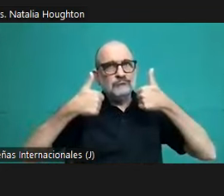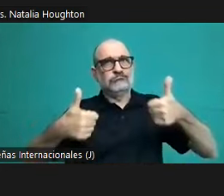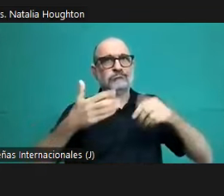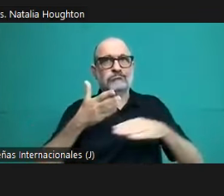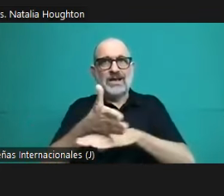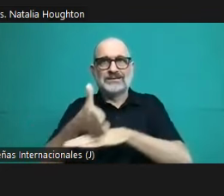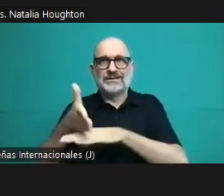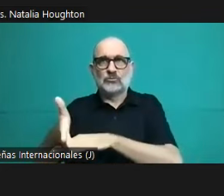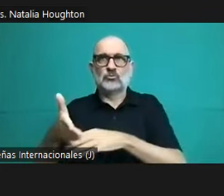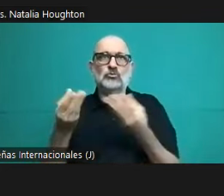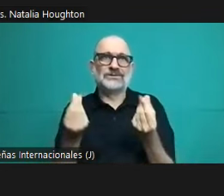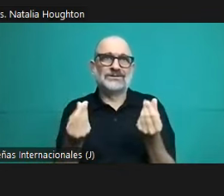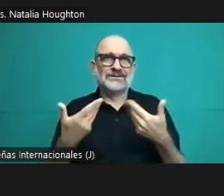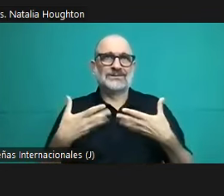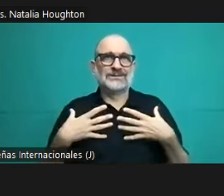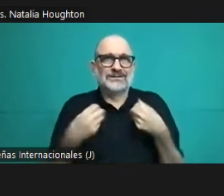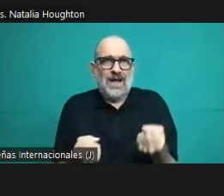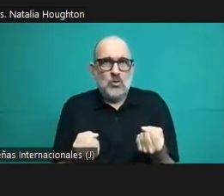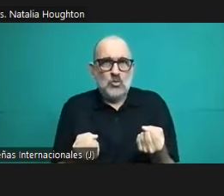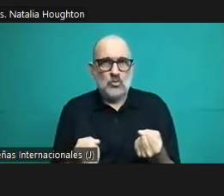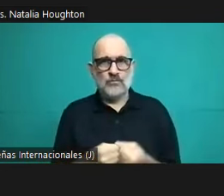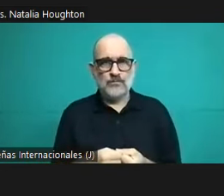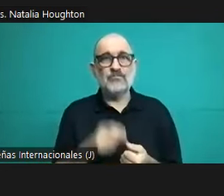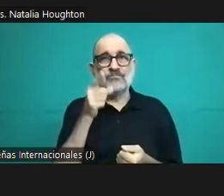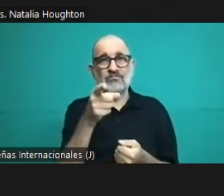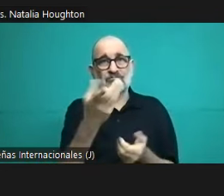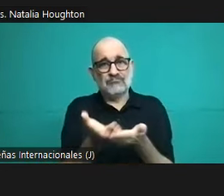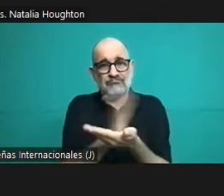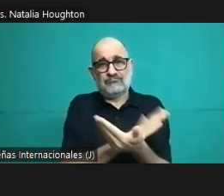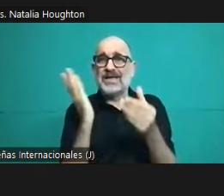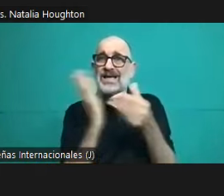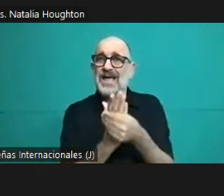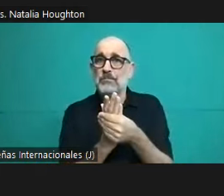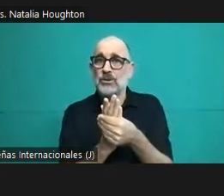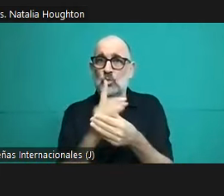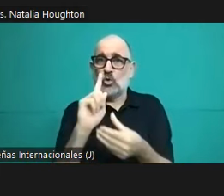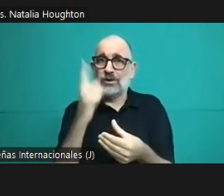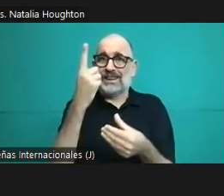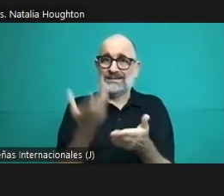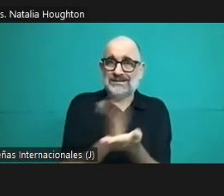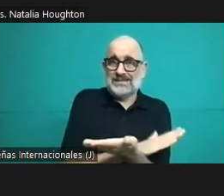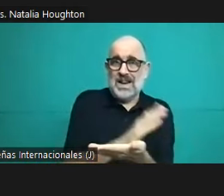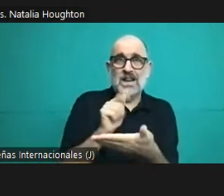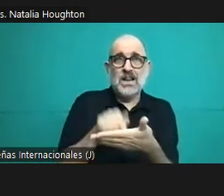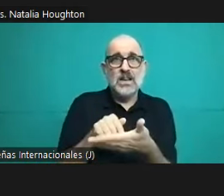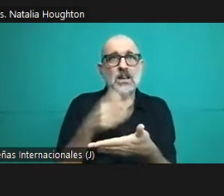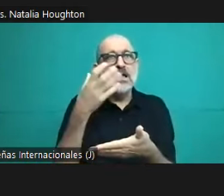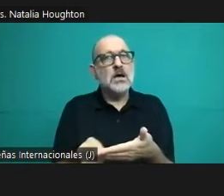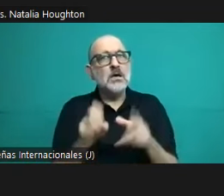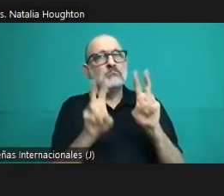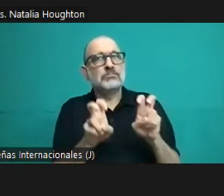an initial chapter here that is structured according to the problems of the region and